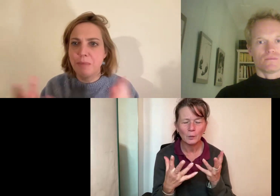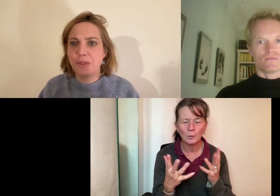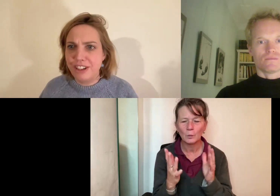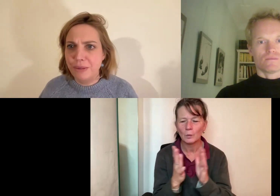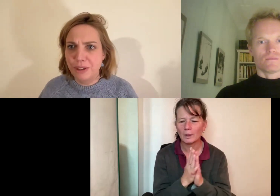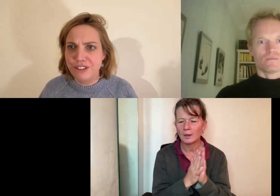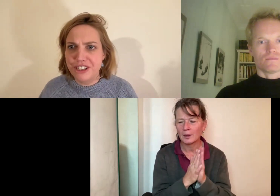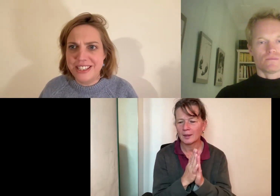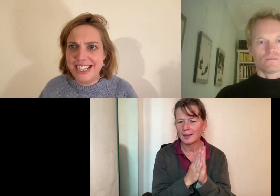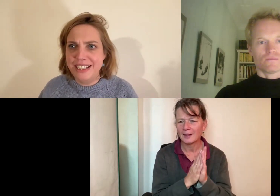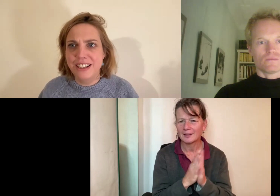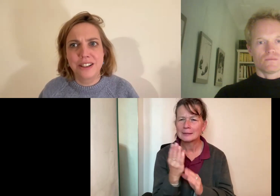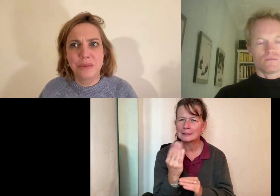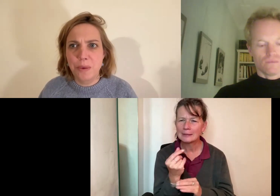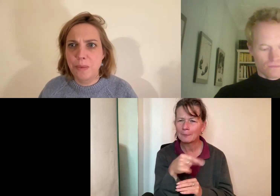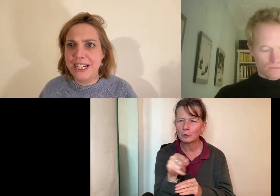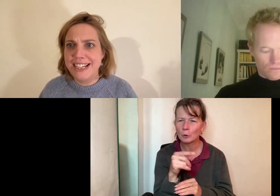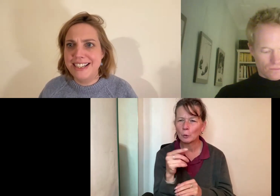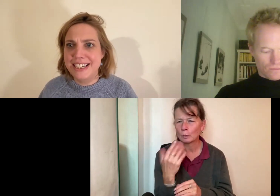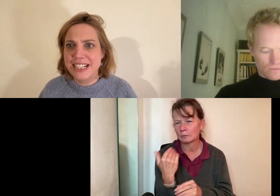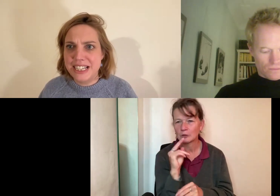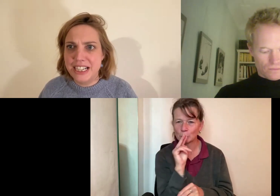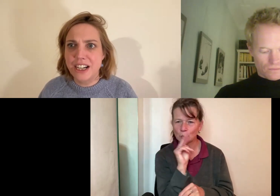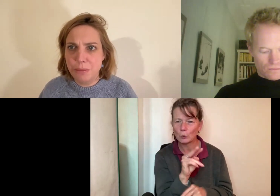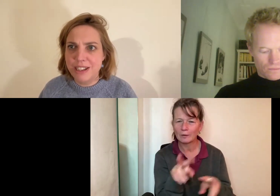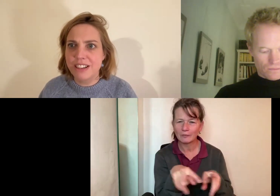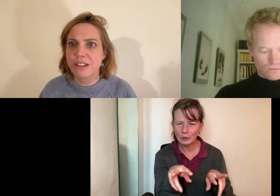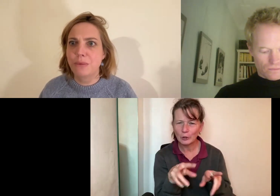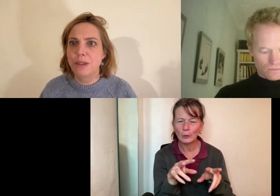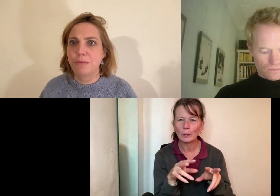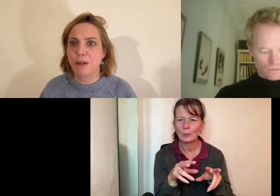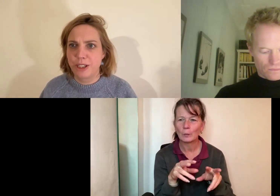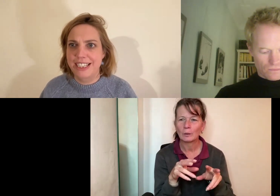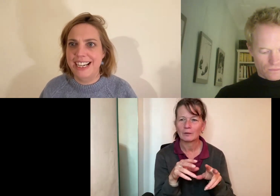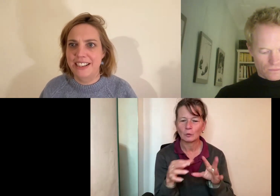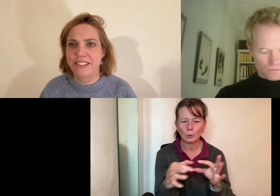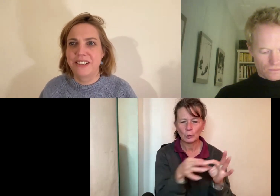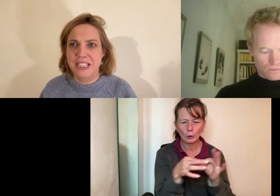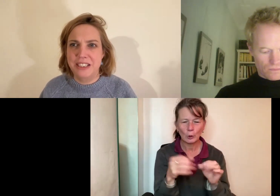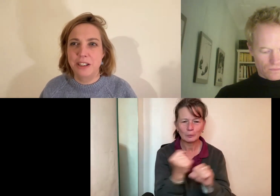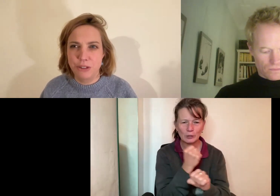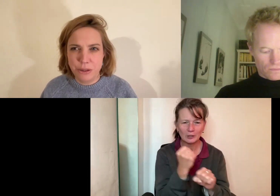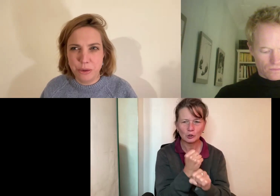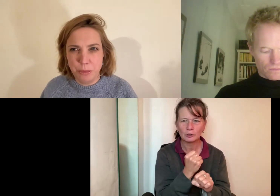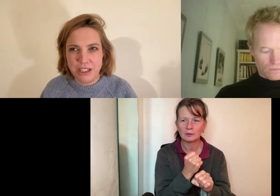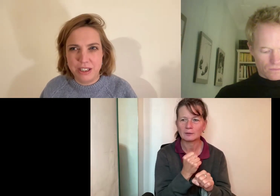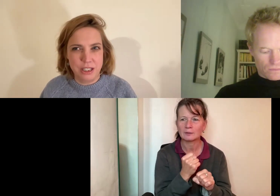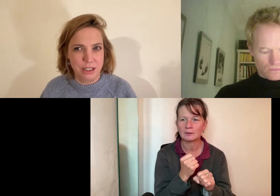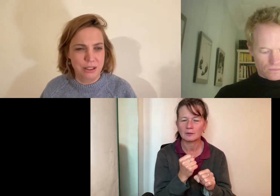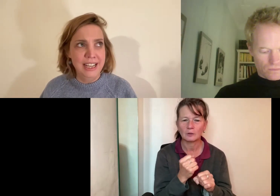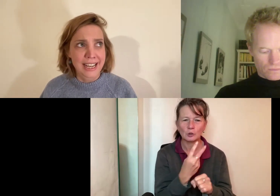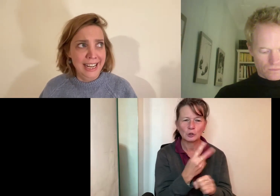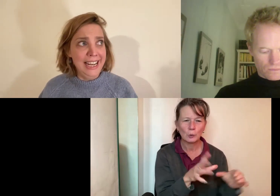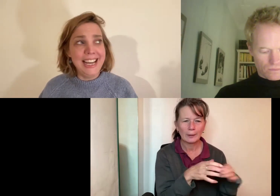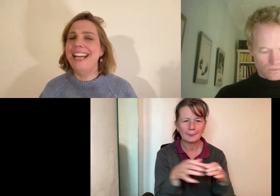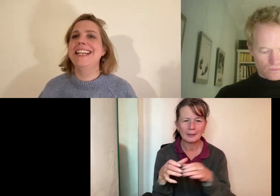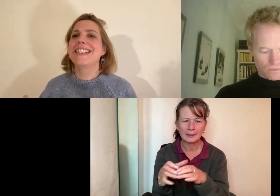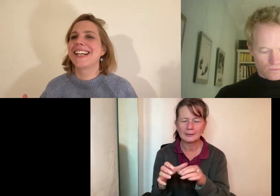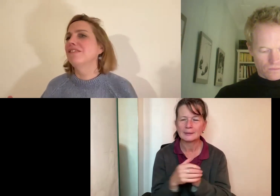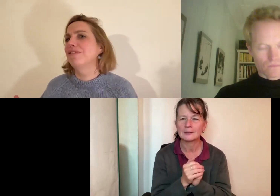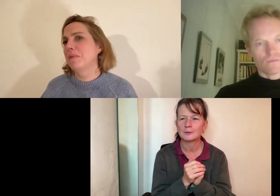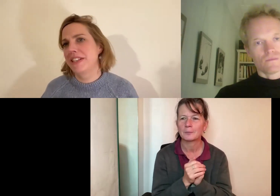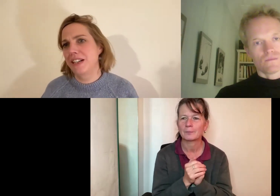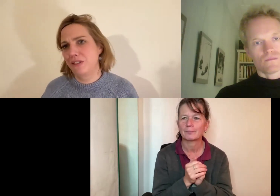and some of you will have just seen what we did in co-production with Mahogany and Dunedin Consort, which